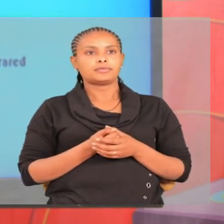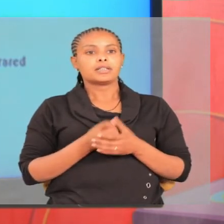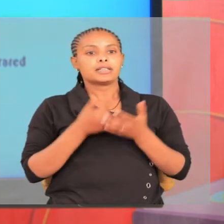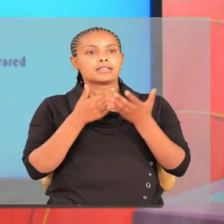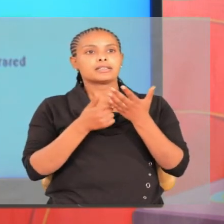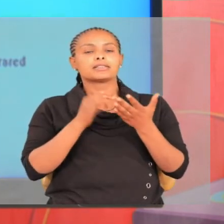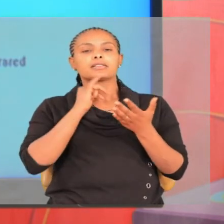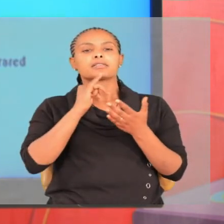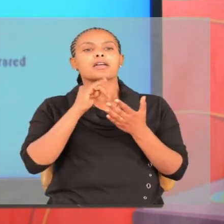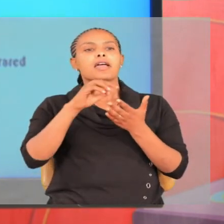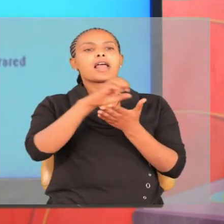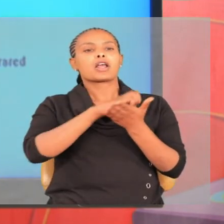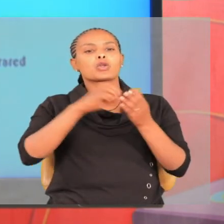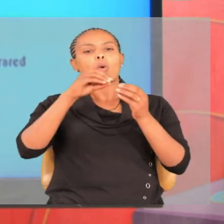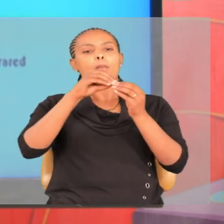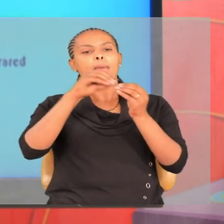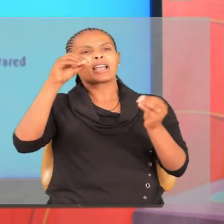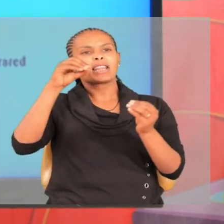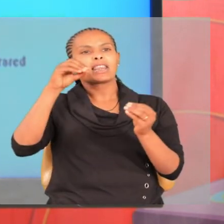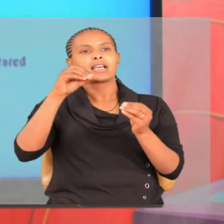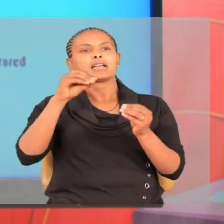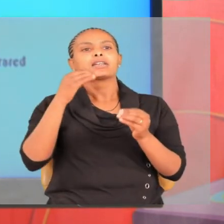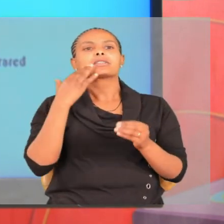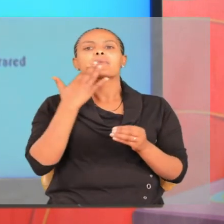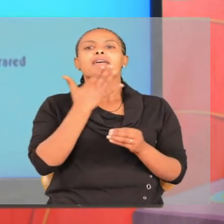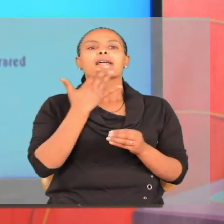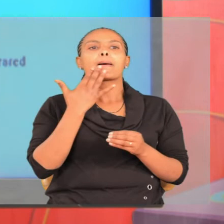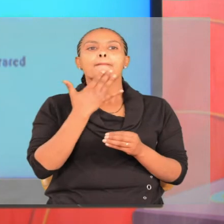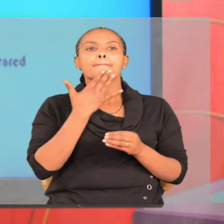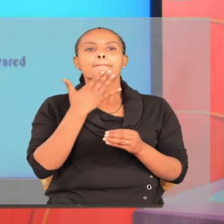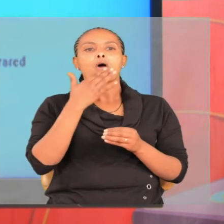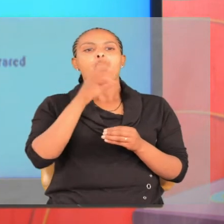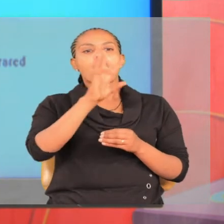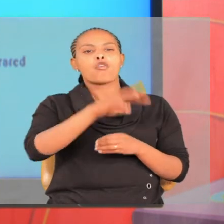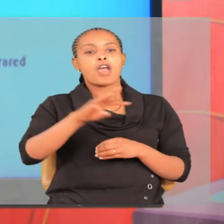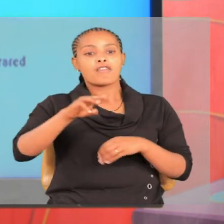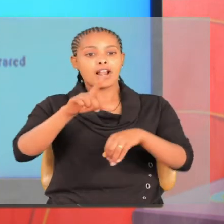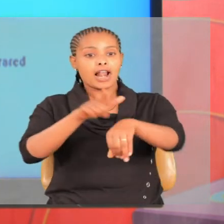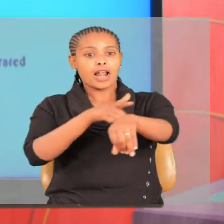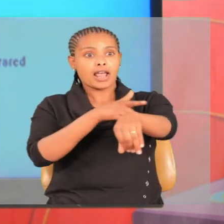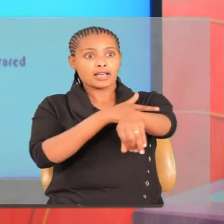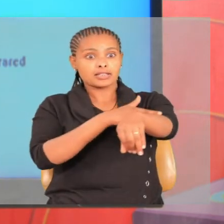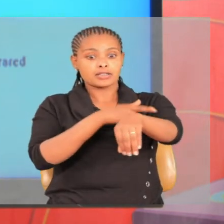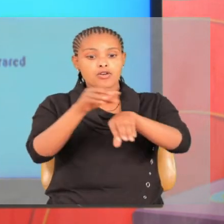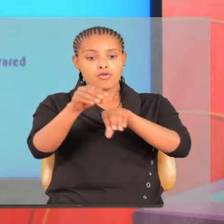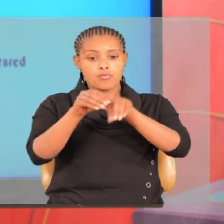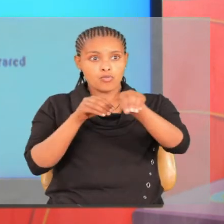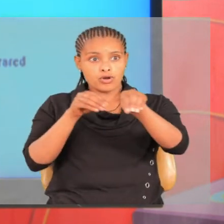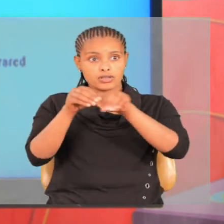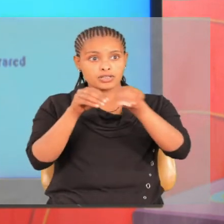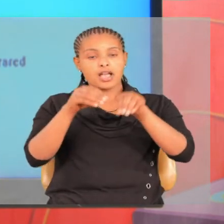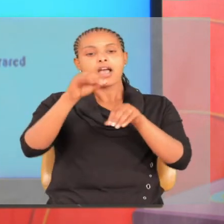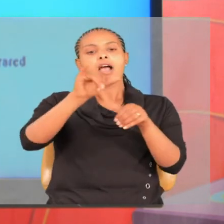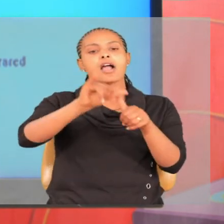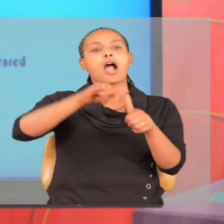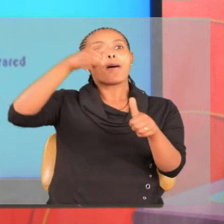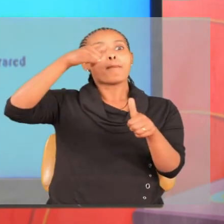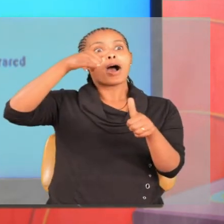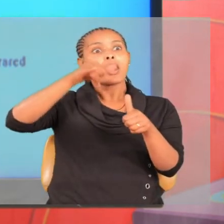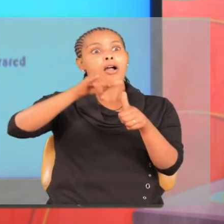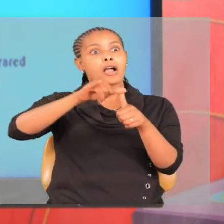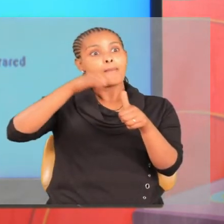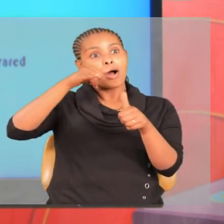This is electromagnetic spectrum. Wavelengths increases in moving from gamma ray